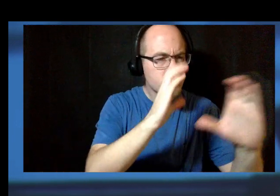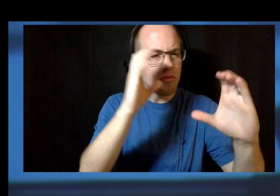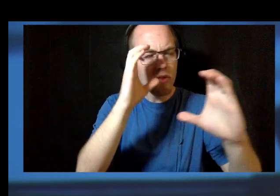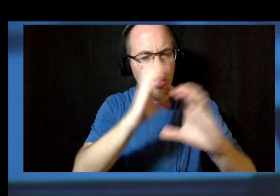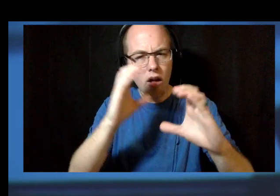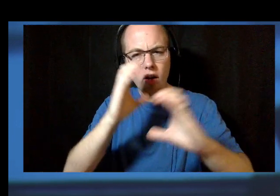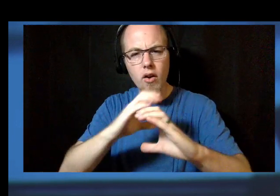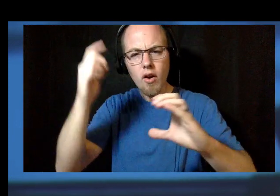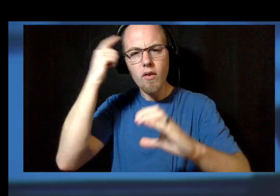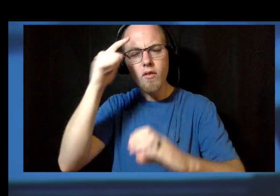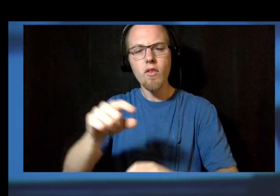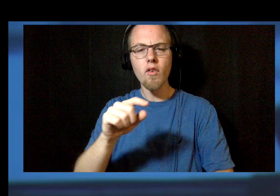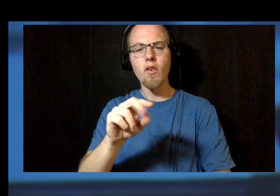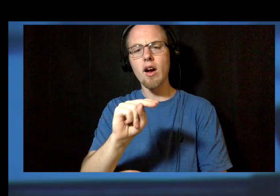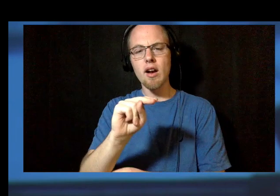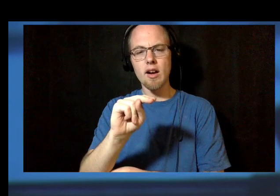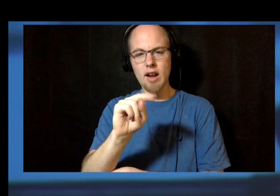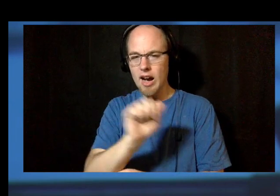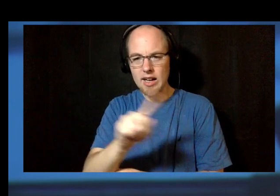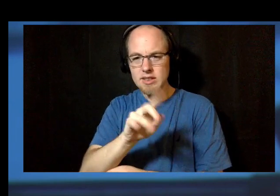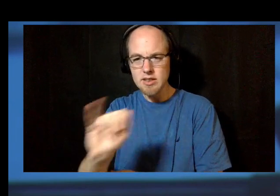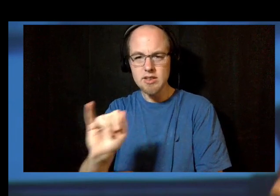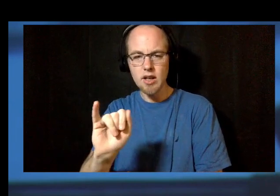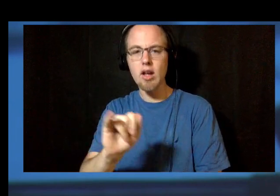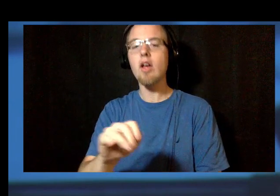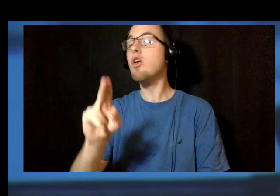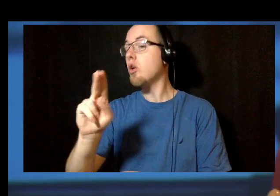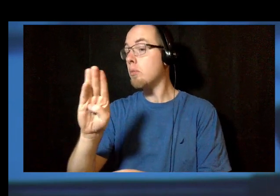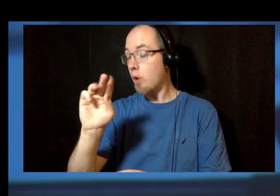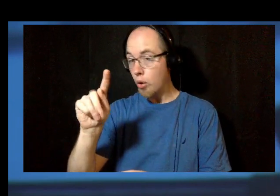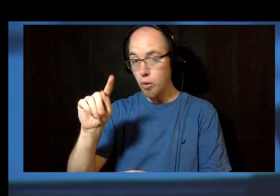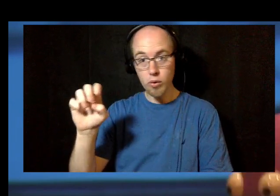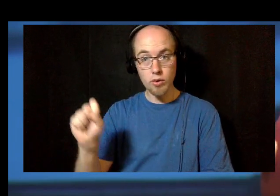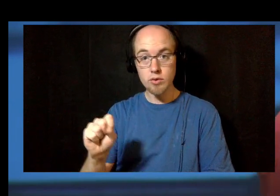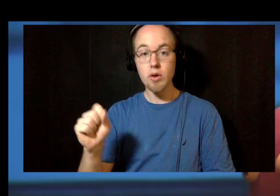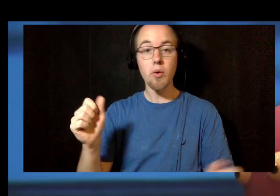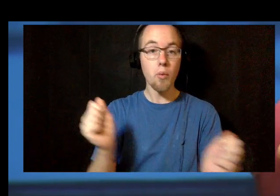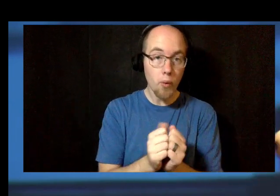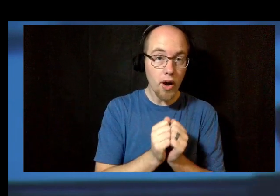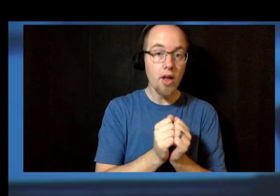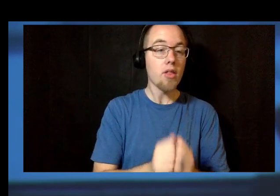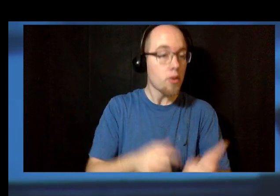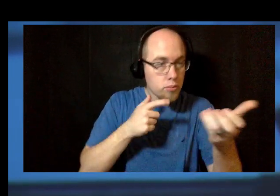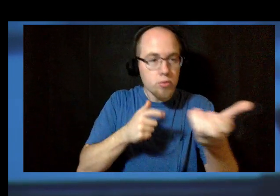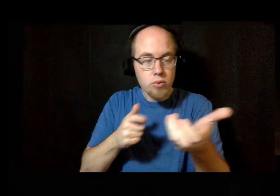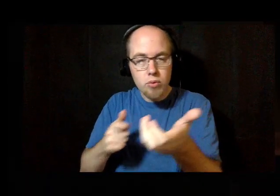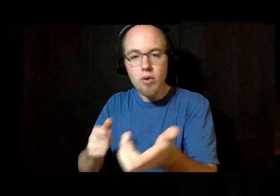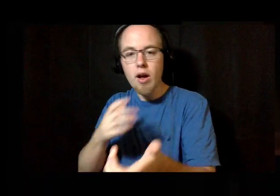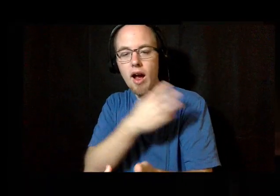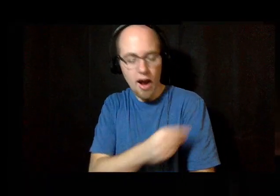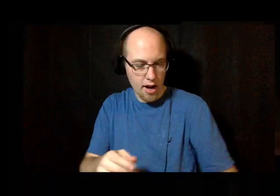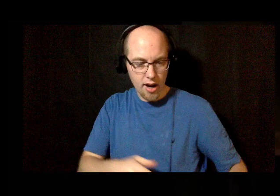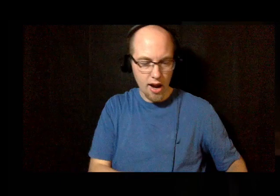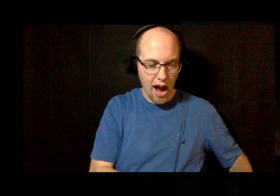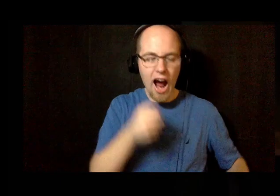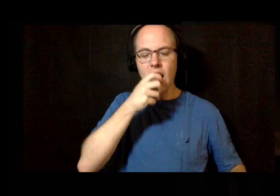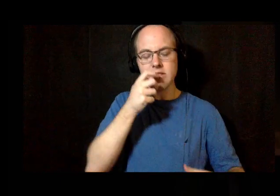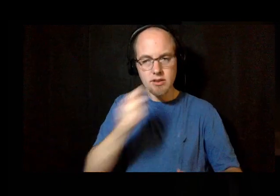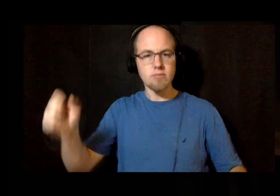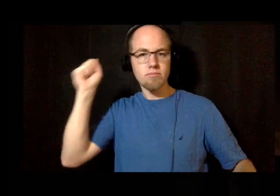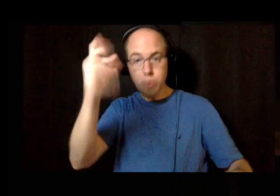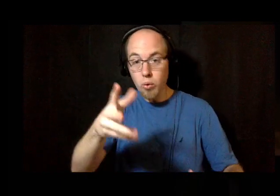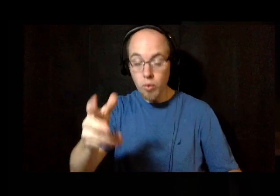machine gun and a pile of hand grenades. I am not making this shit up! Had a few more car